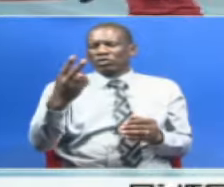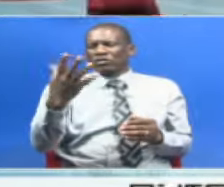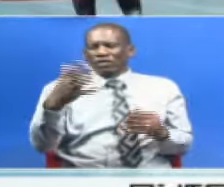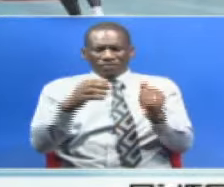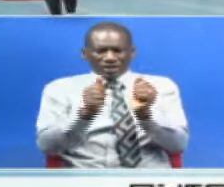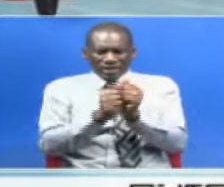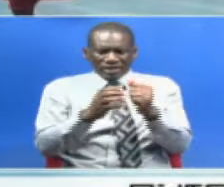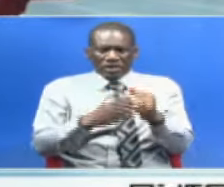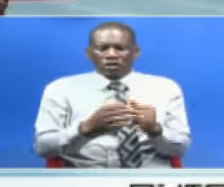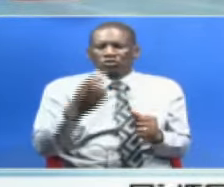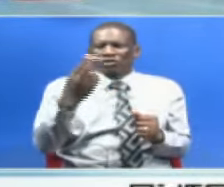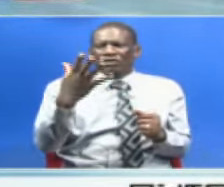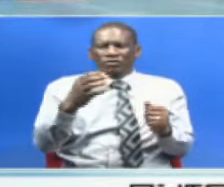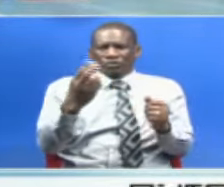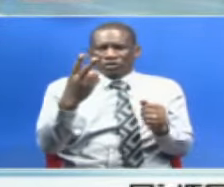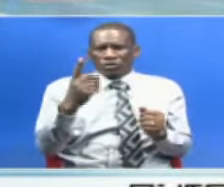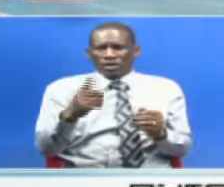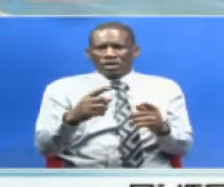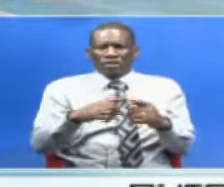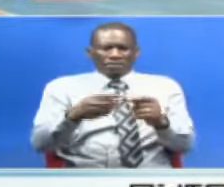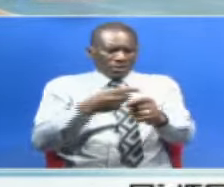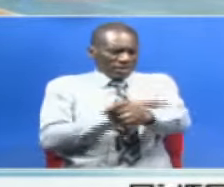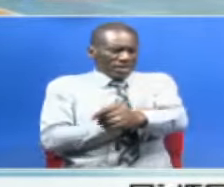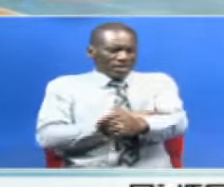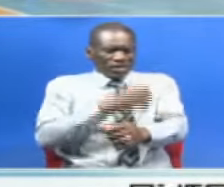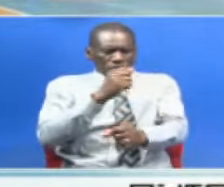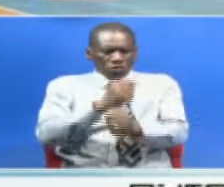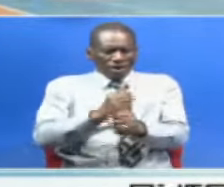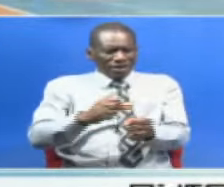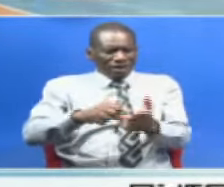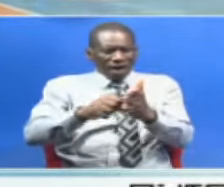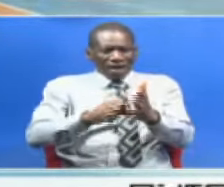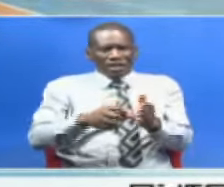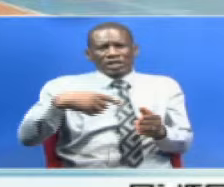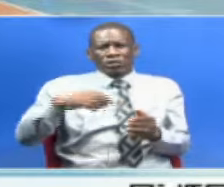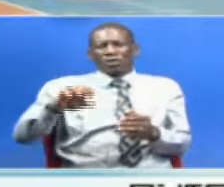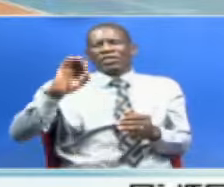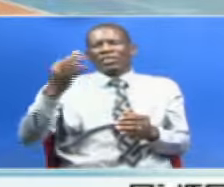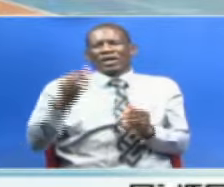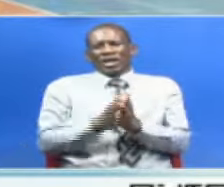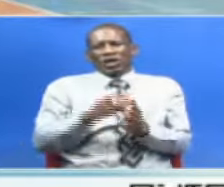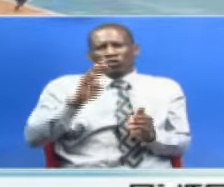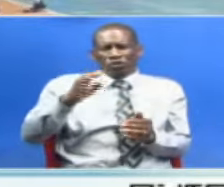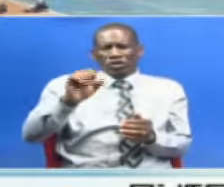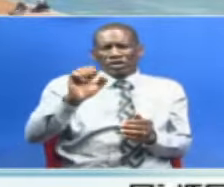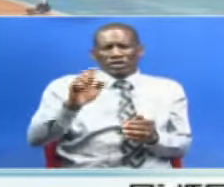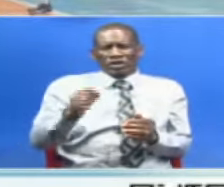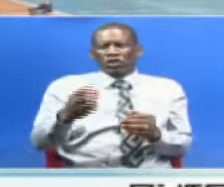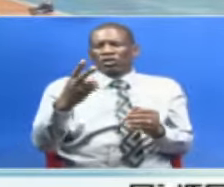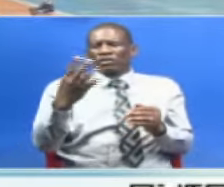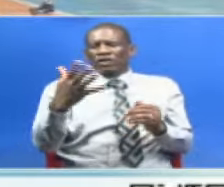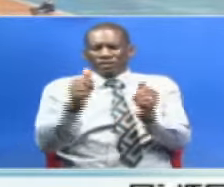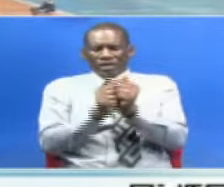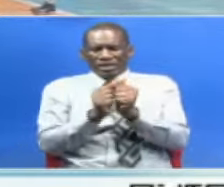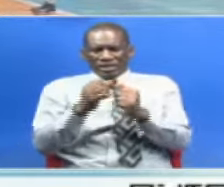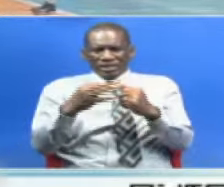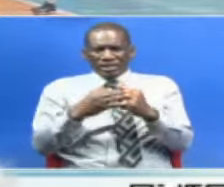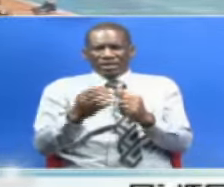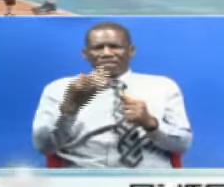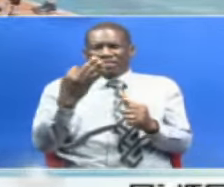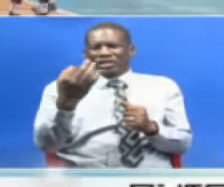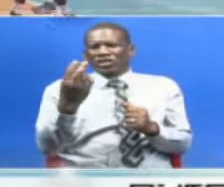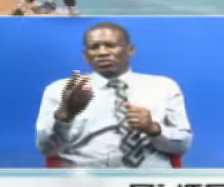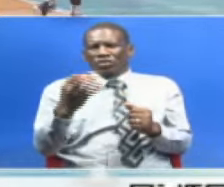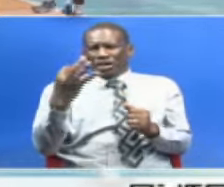25-21. But the Ghanaians put up a gallant fight as they won their third and fourth sets 25-18, 32-30.